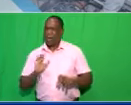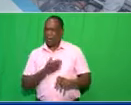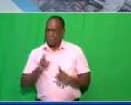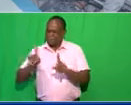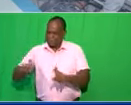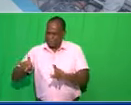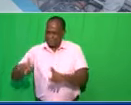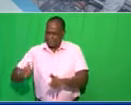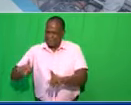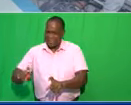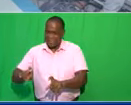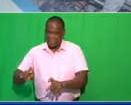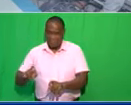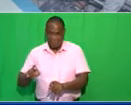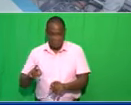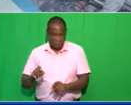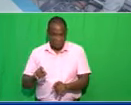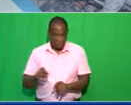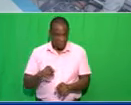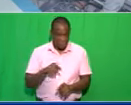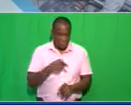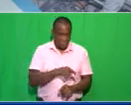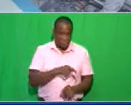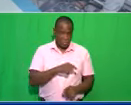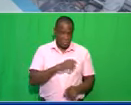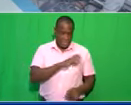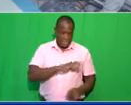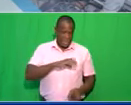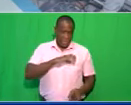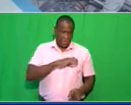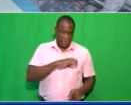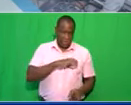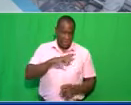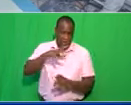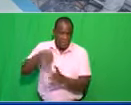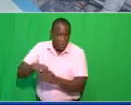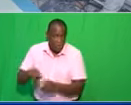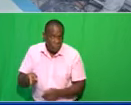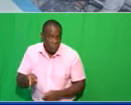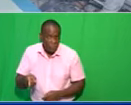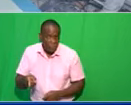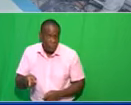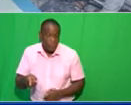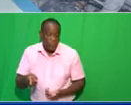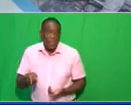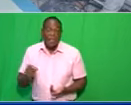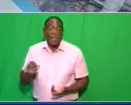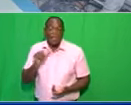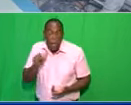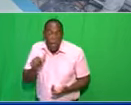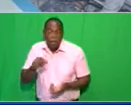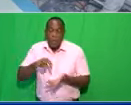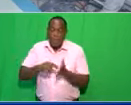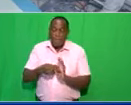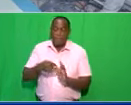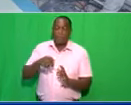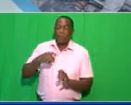in some form, then there has to be some other conduit through which we can determine whether or not they are, in